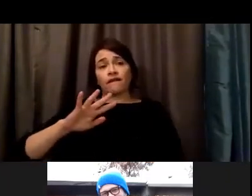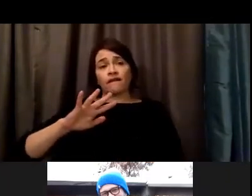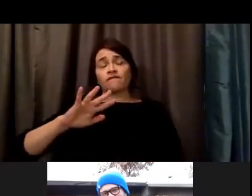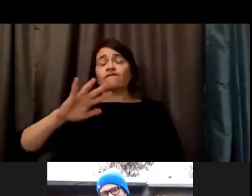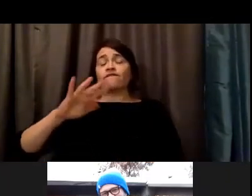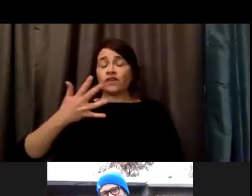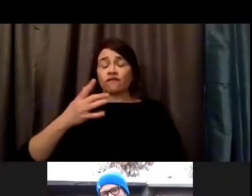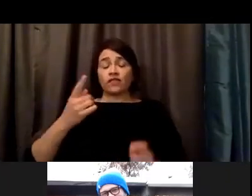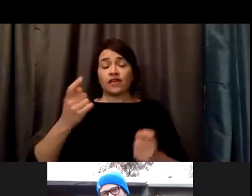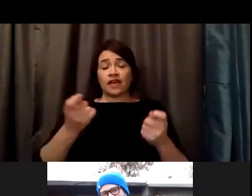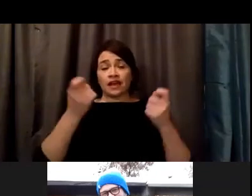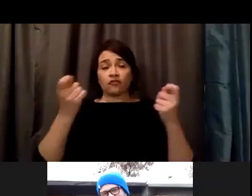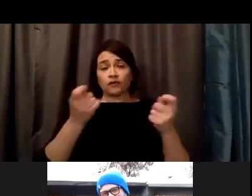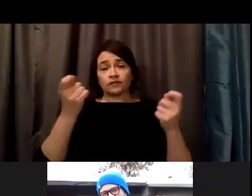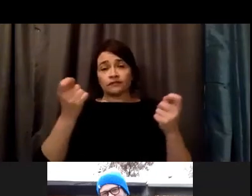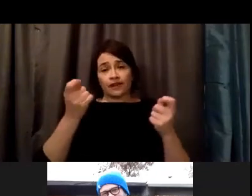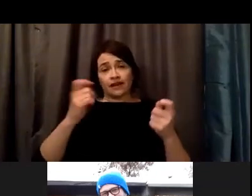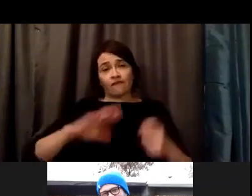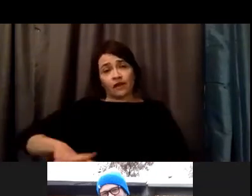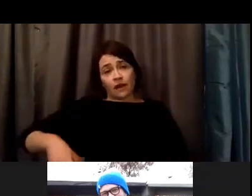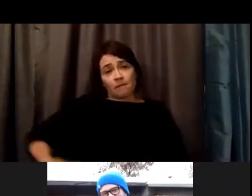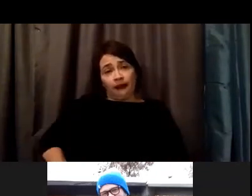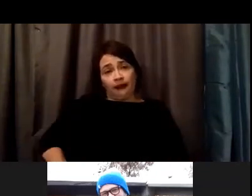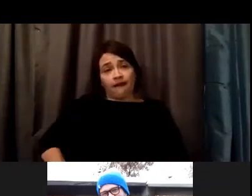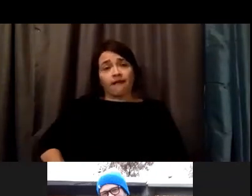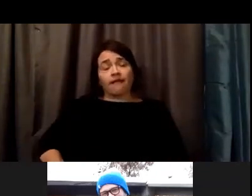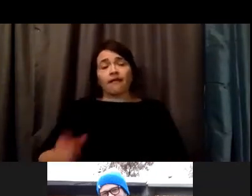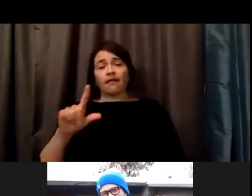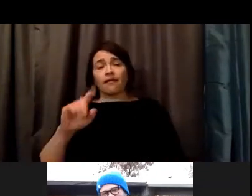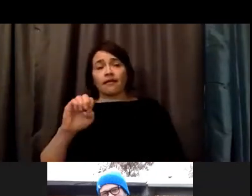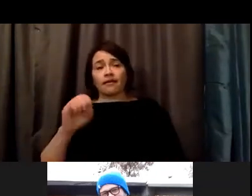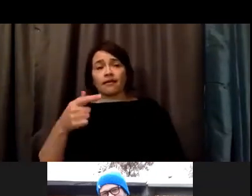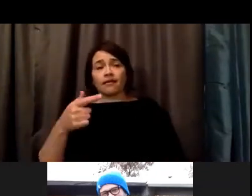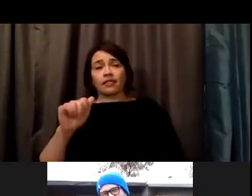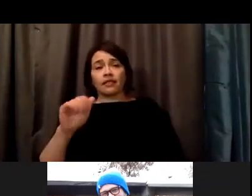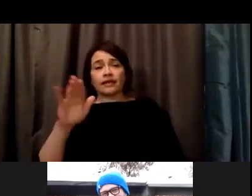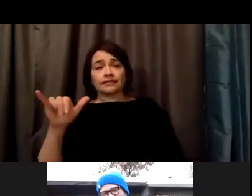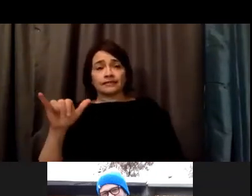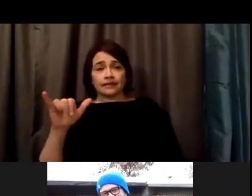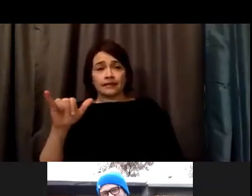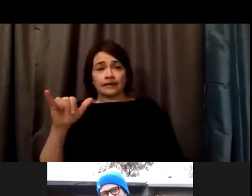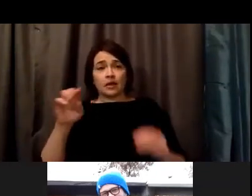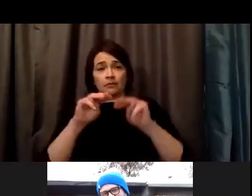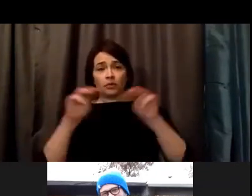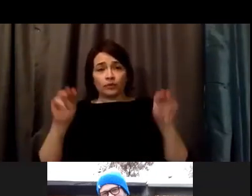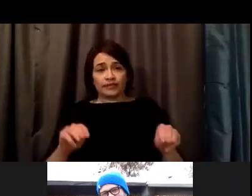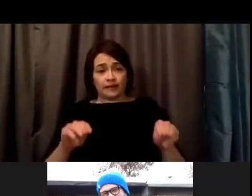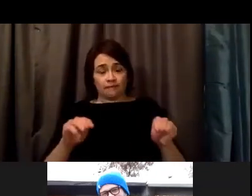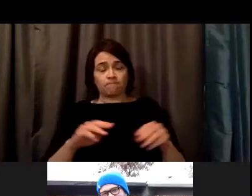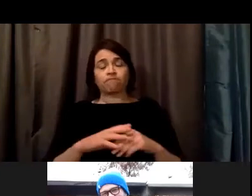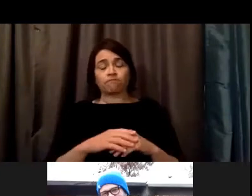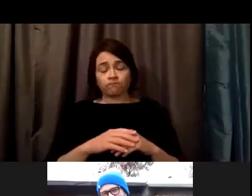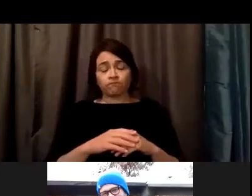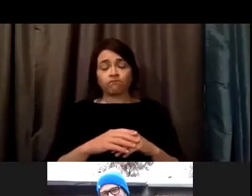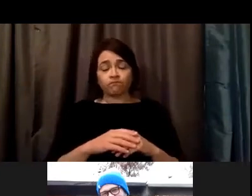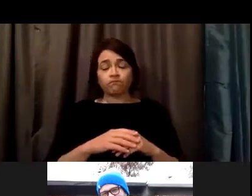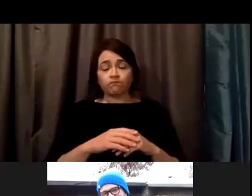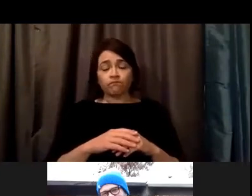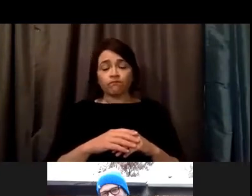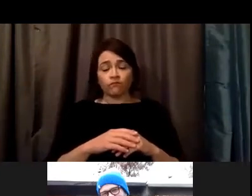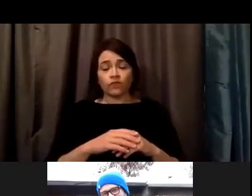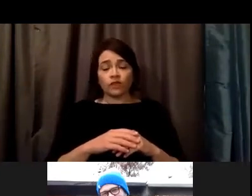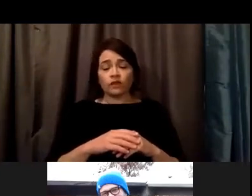Museum in St. Paul. And we are slowly moving towards a virtual museum to be able to reach